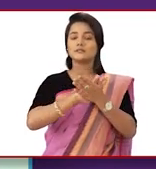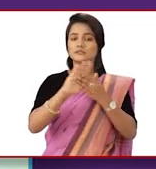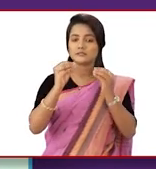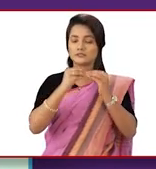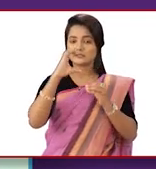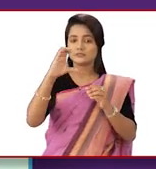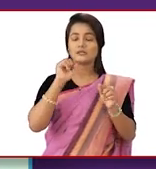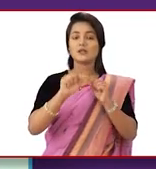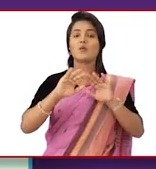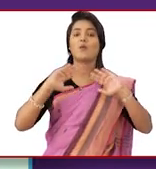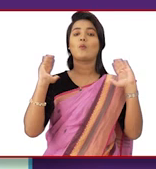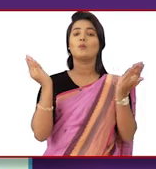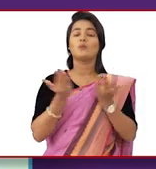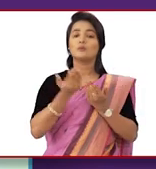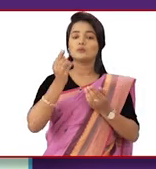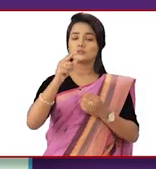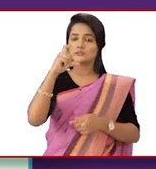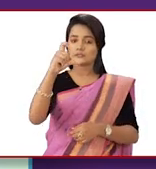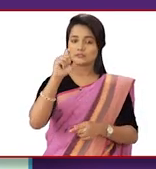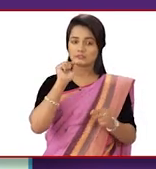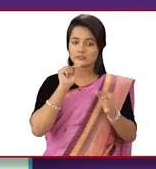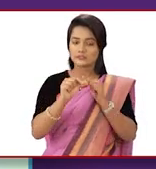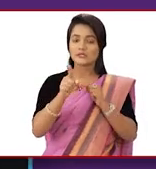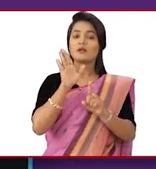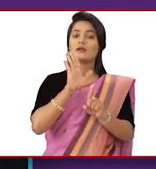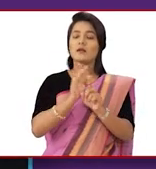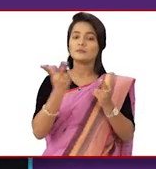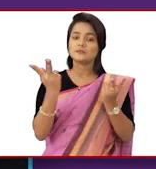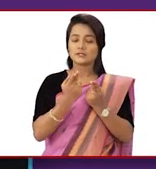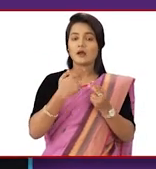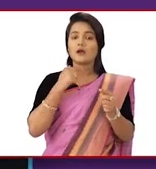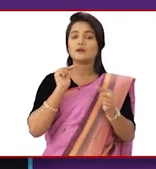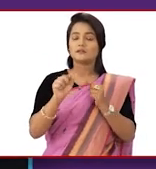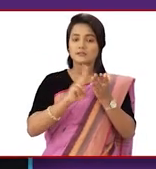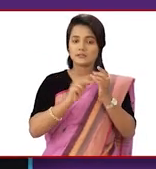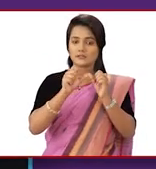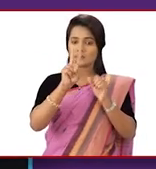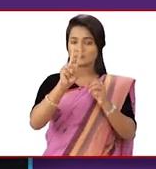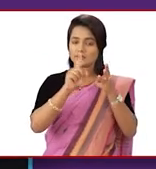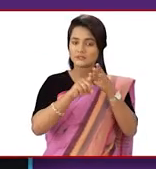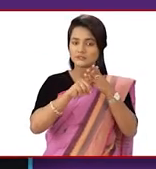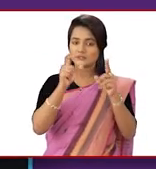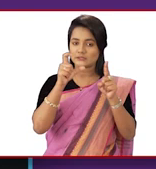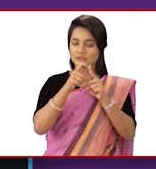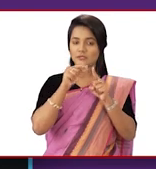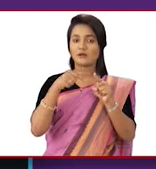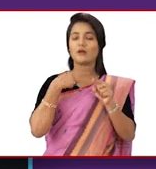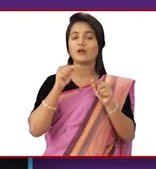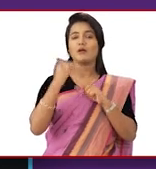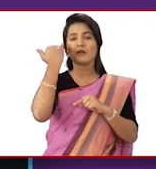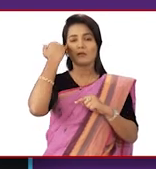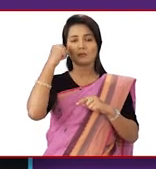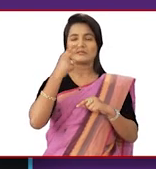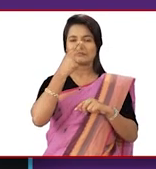is International Association of Hospice and Palliative Care. Hi, I'm Naveed Mahbub. I'm a stand-up comedian. I run a comedy club.